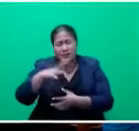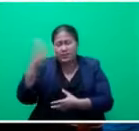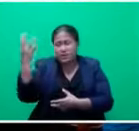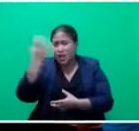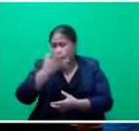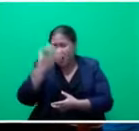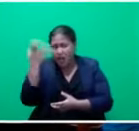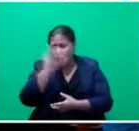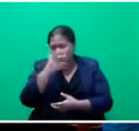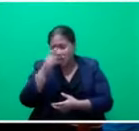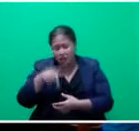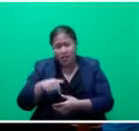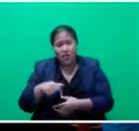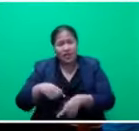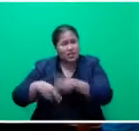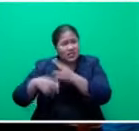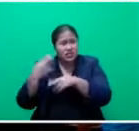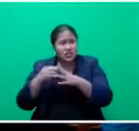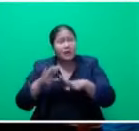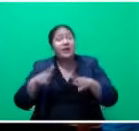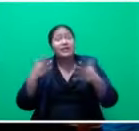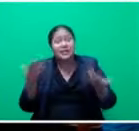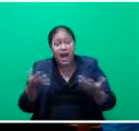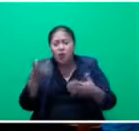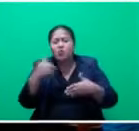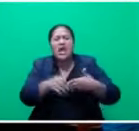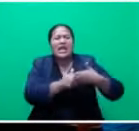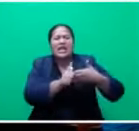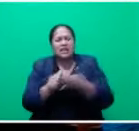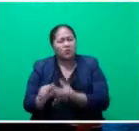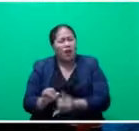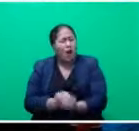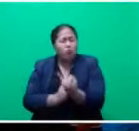we are led by the worst government in the history of Fiji.